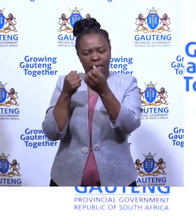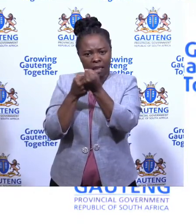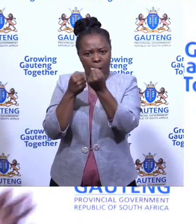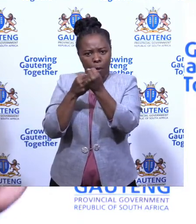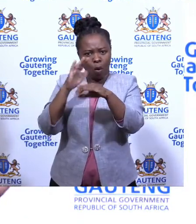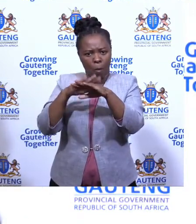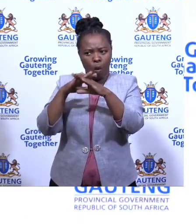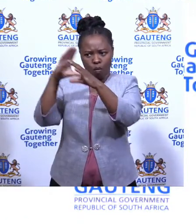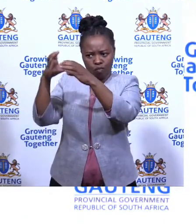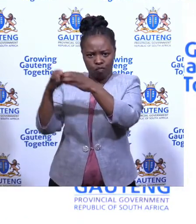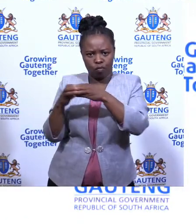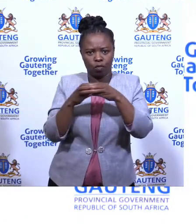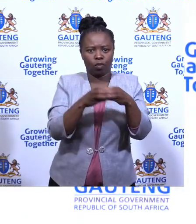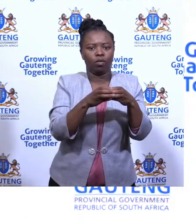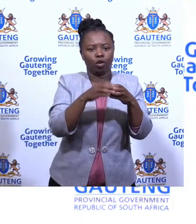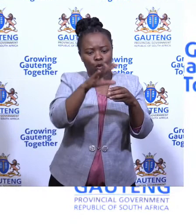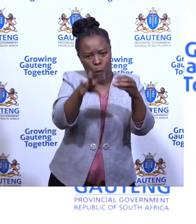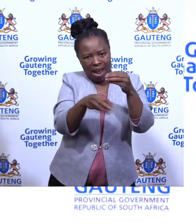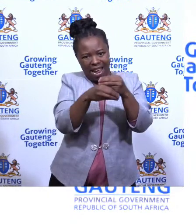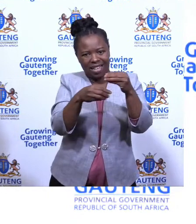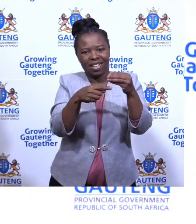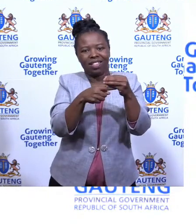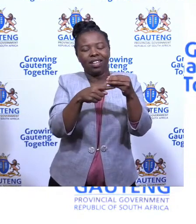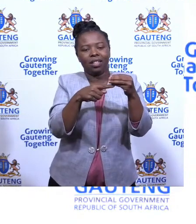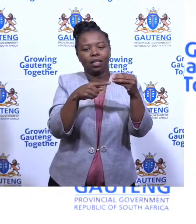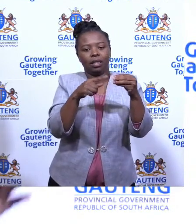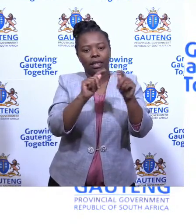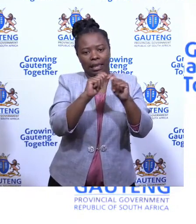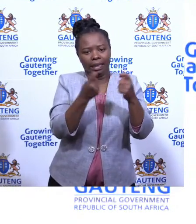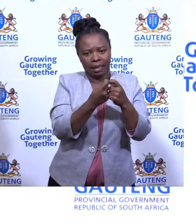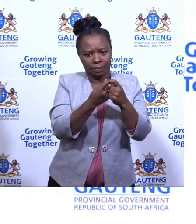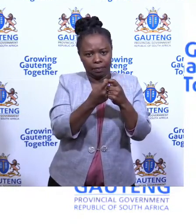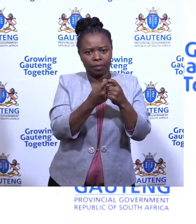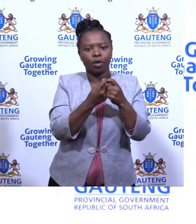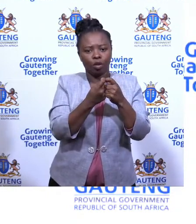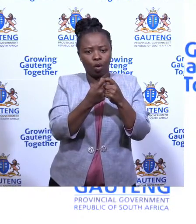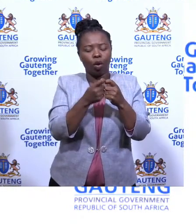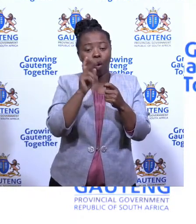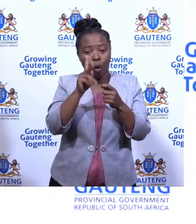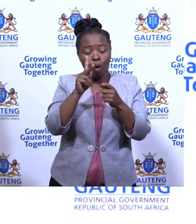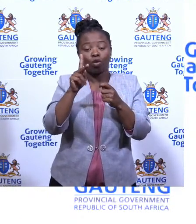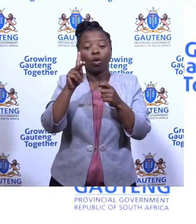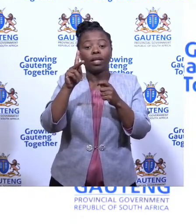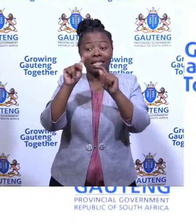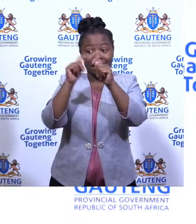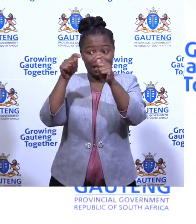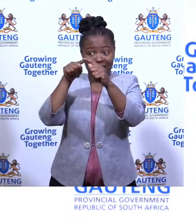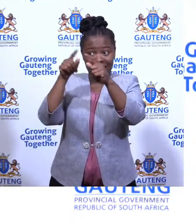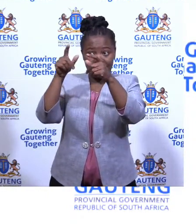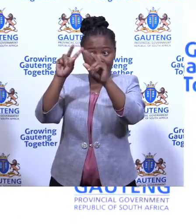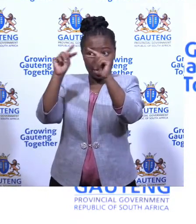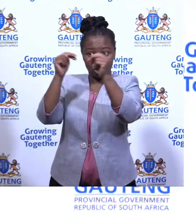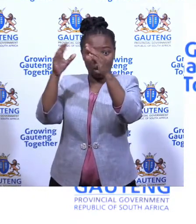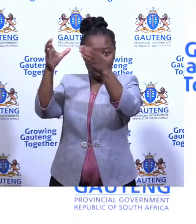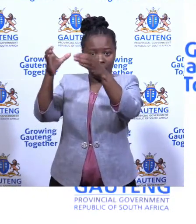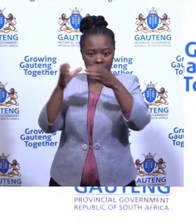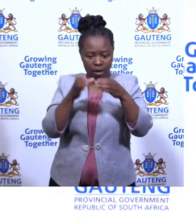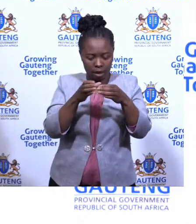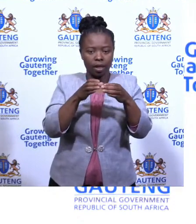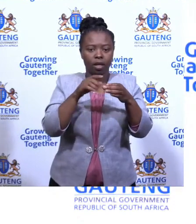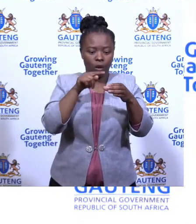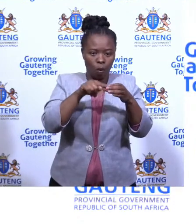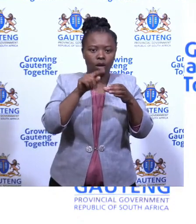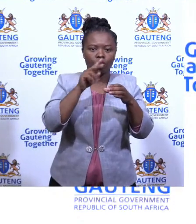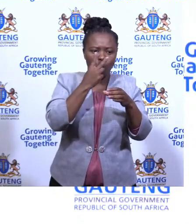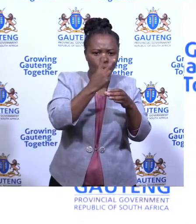So there is a team from the National Health Department that has also come into our province to look at the infrastructure. They are